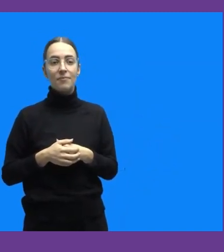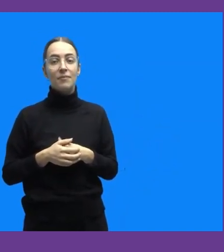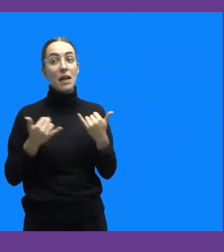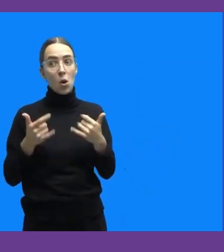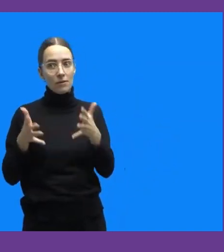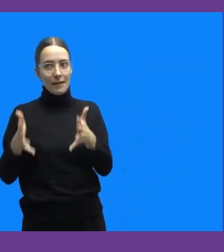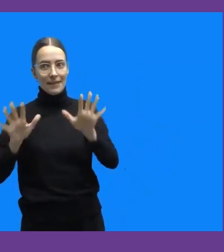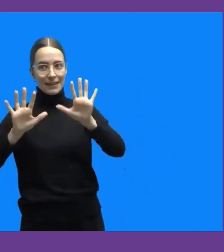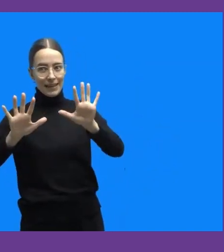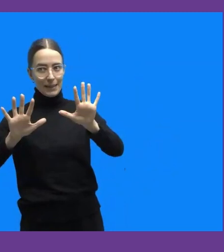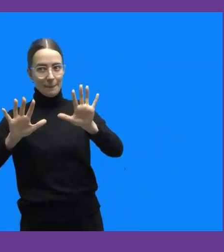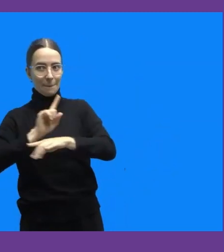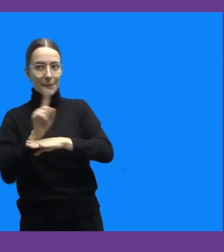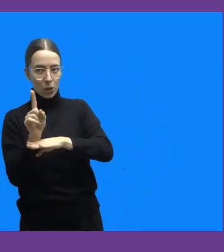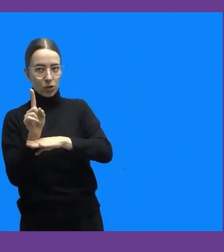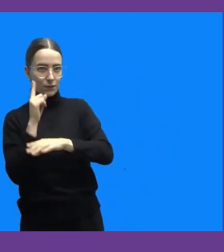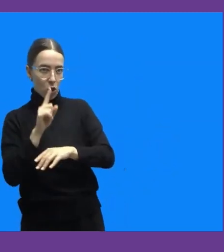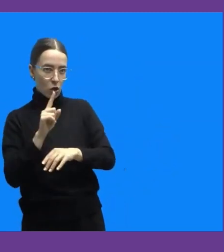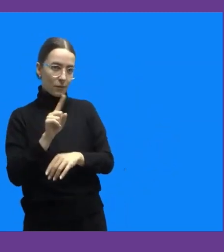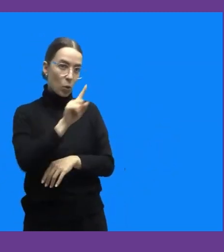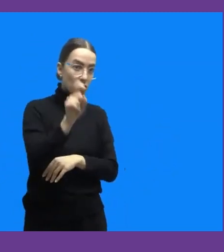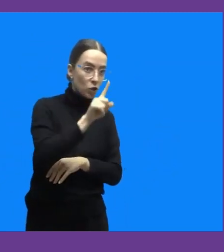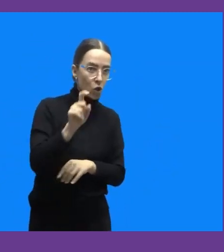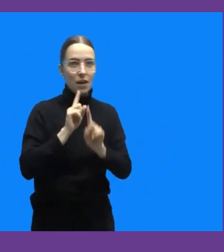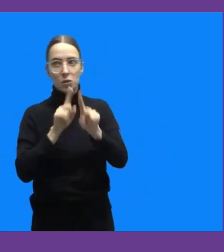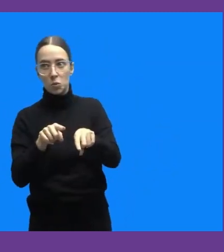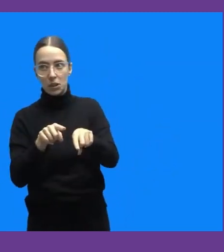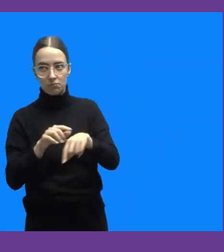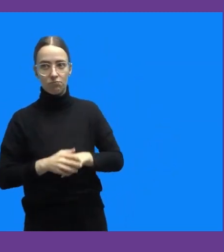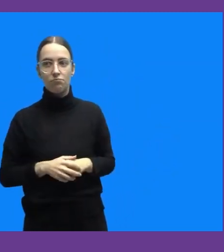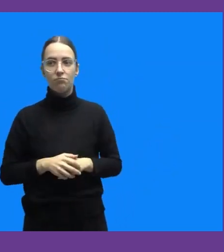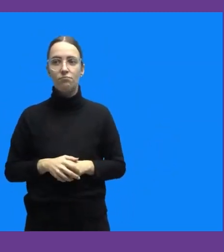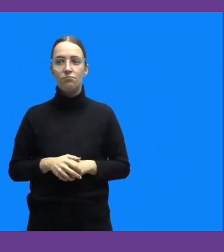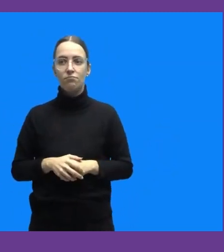Yes. Thank you. Can you see it, Karen?